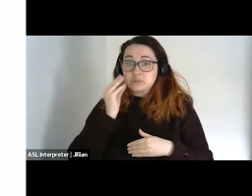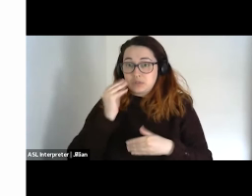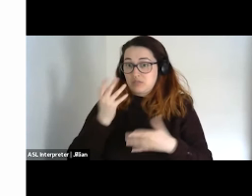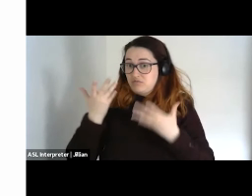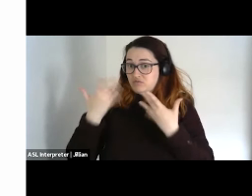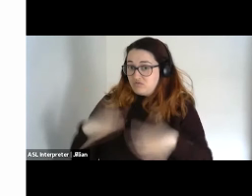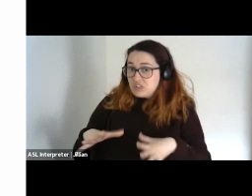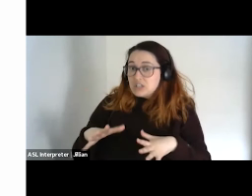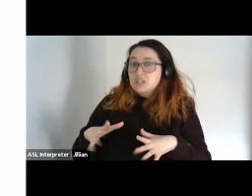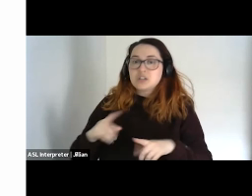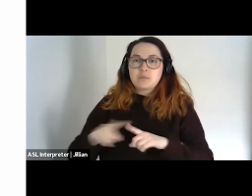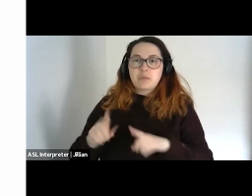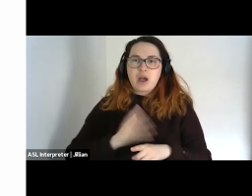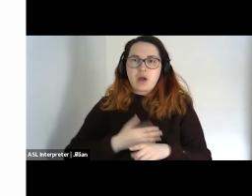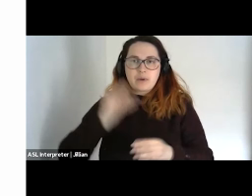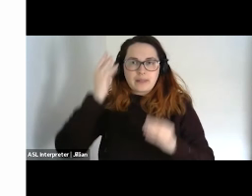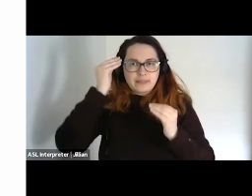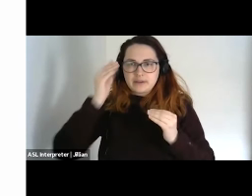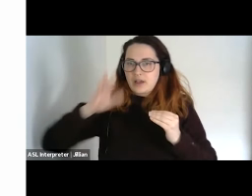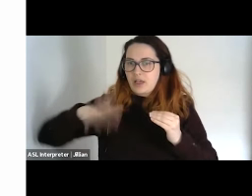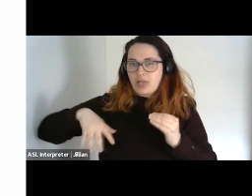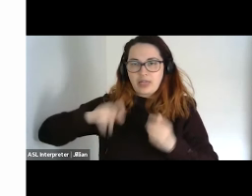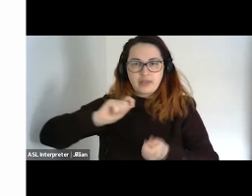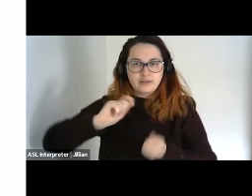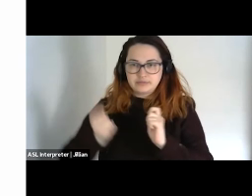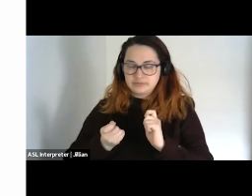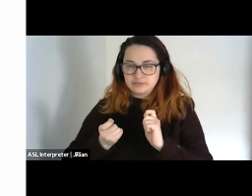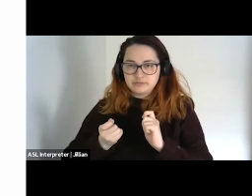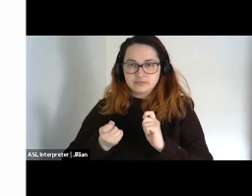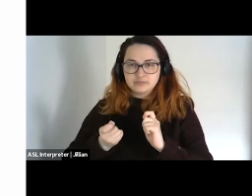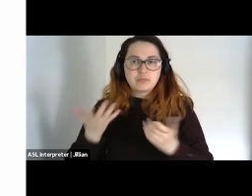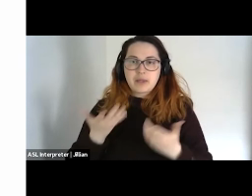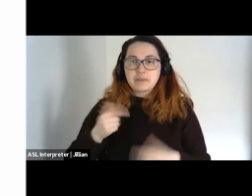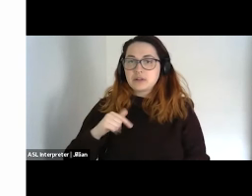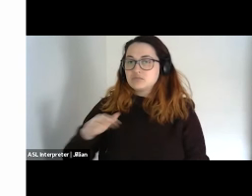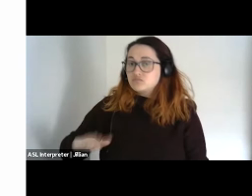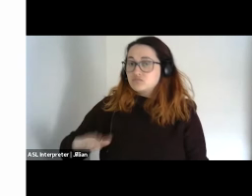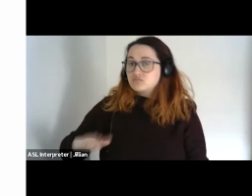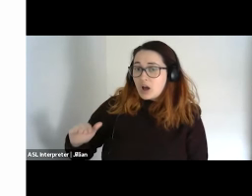have updated our thinking. For example, as a child, we may have been